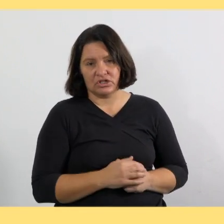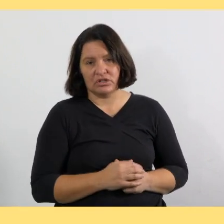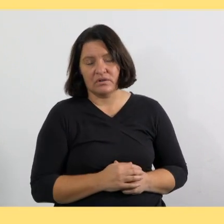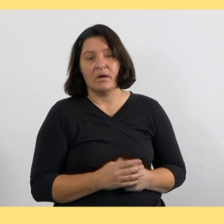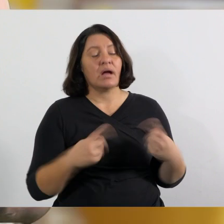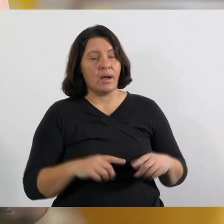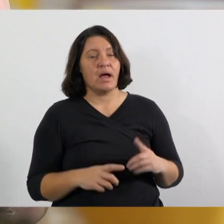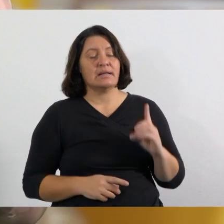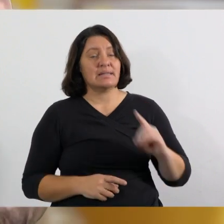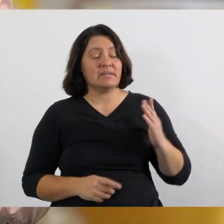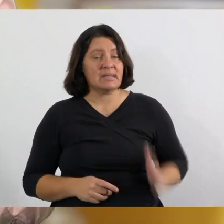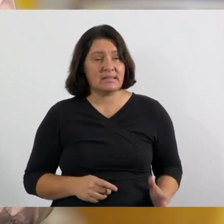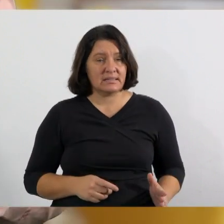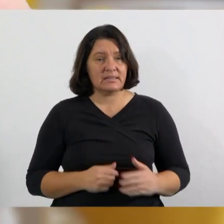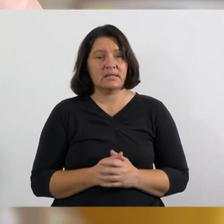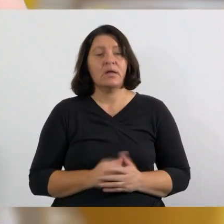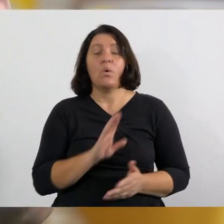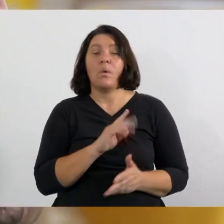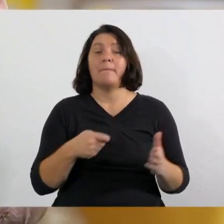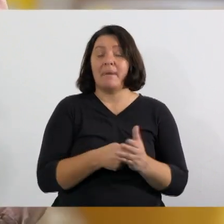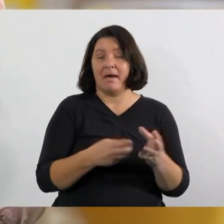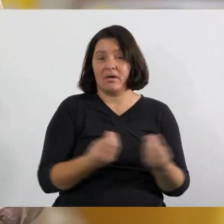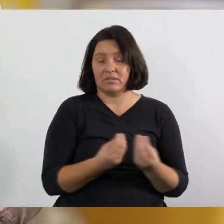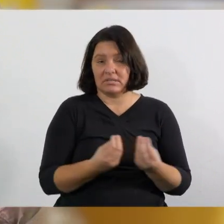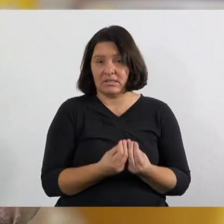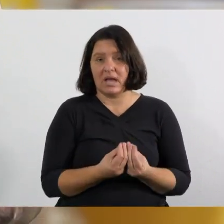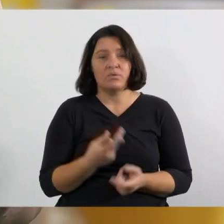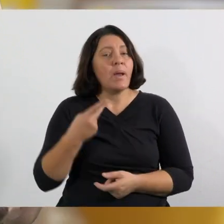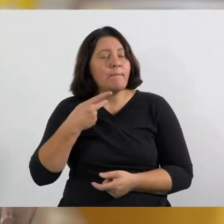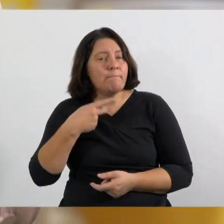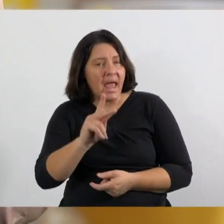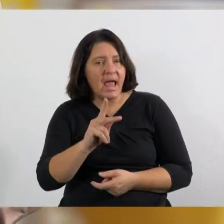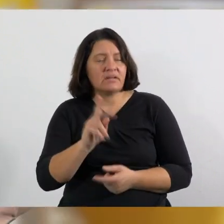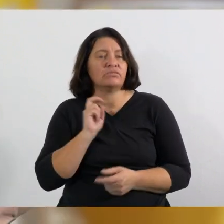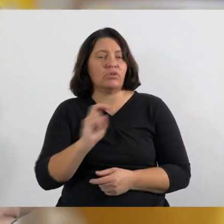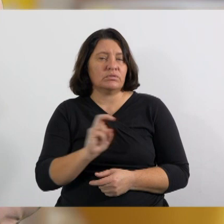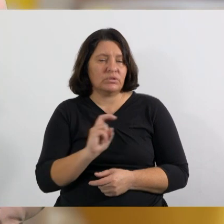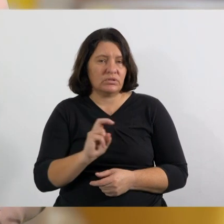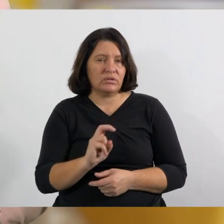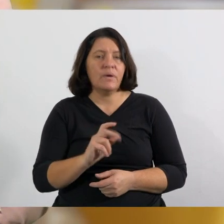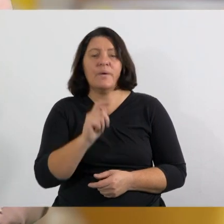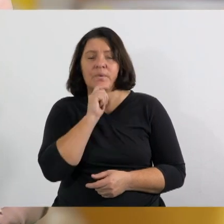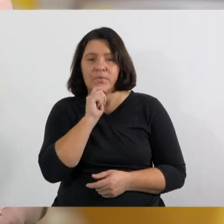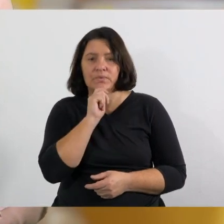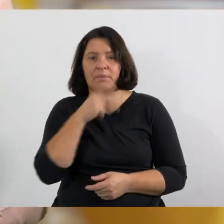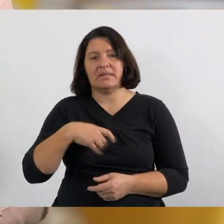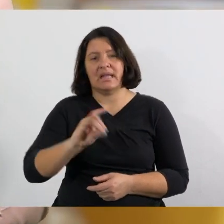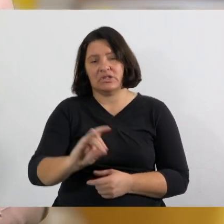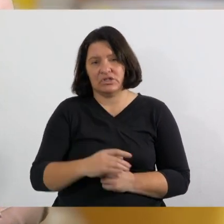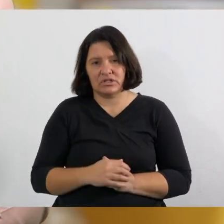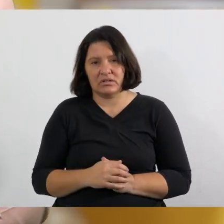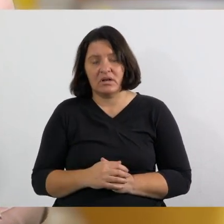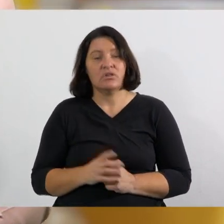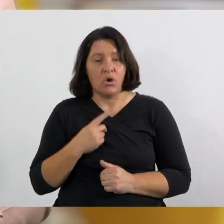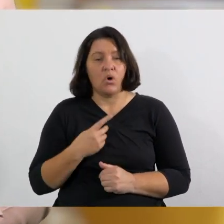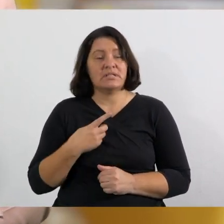It means we purchased goods and we paid for their transportation using our petty cash. So I will debit in my